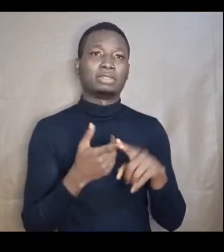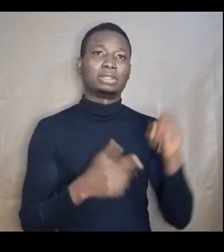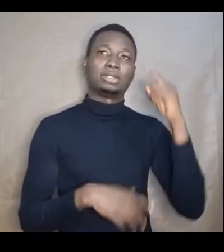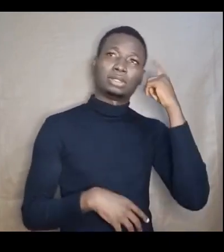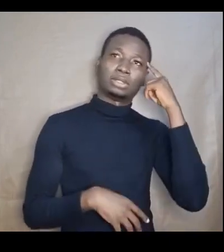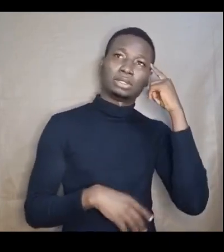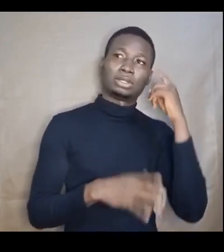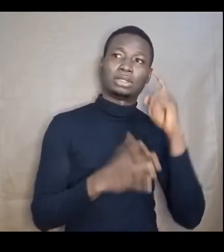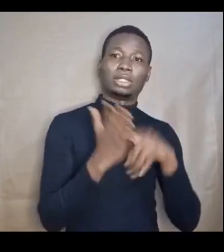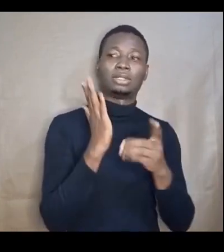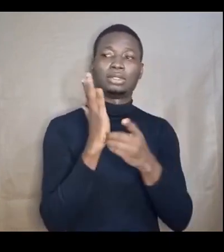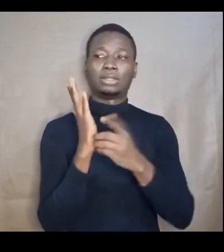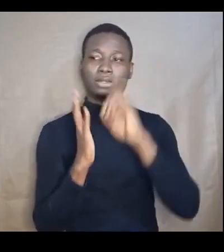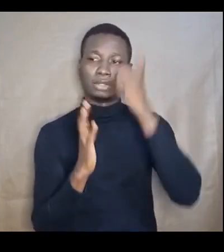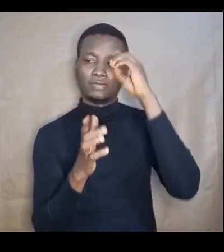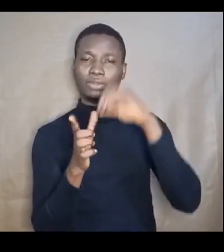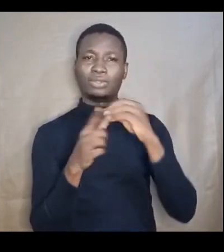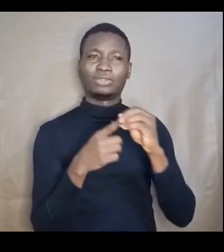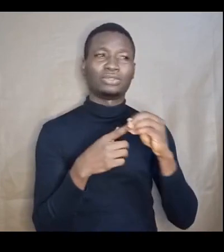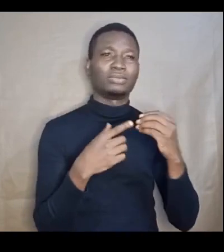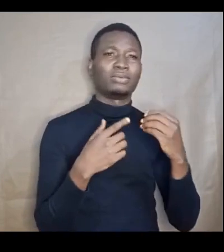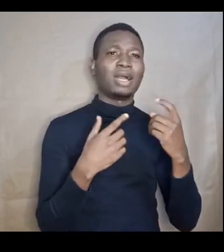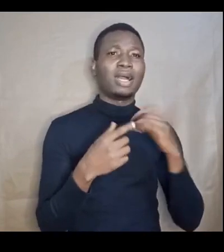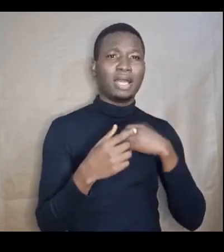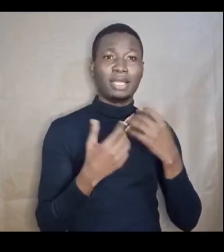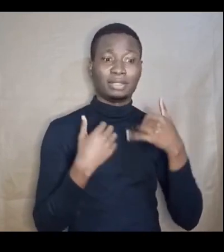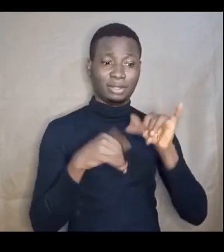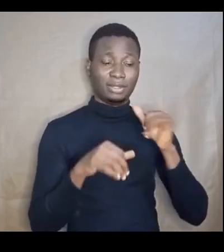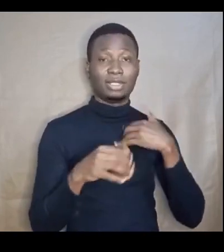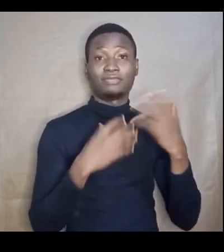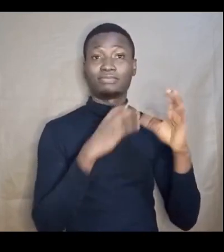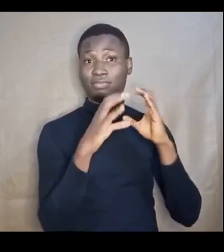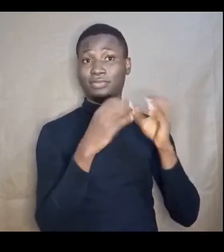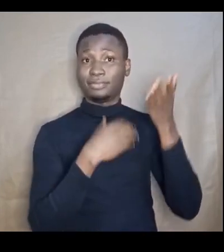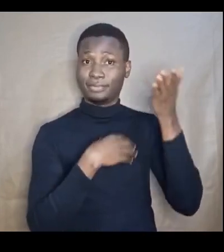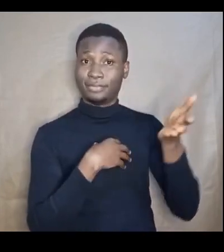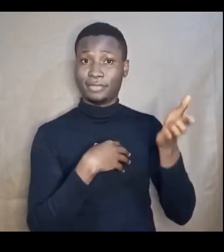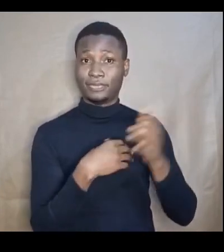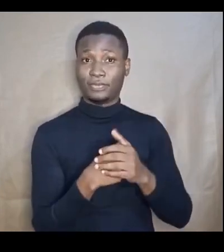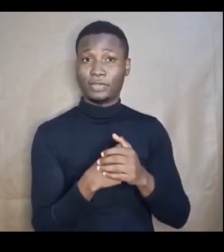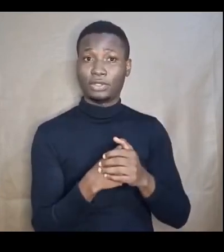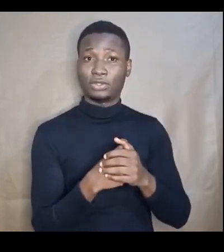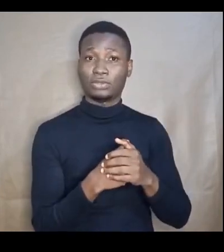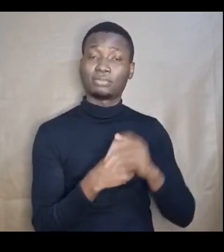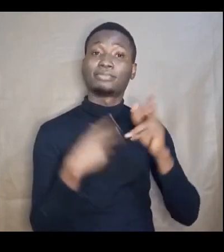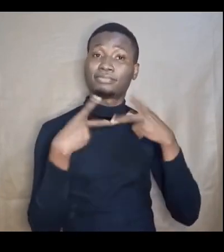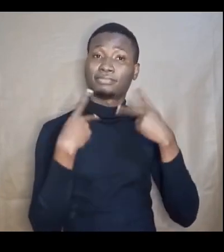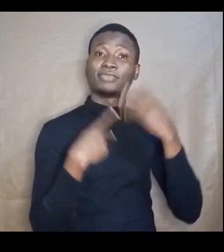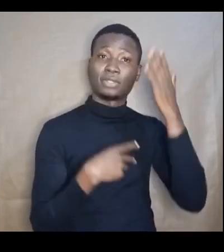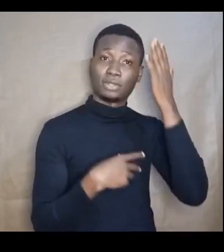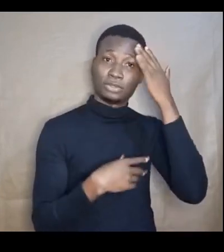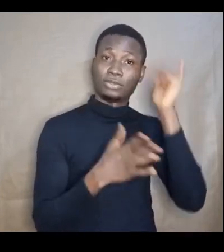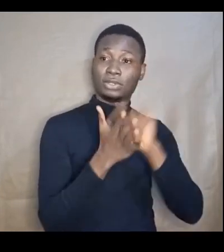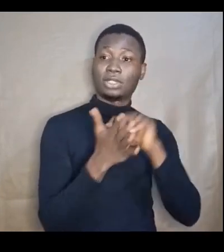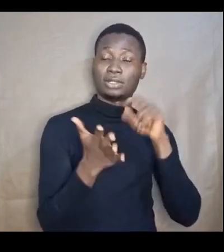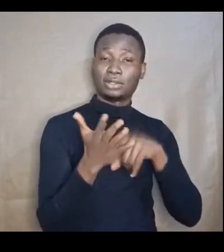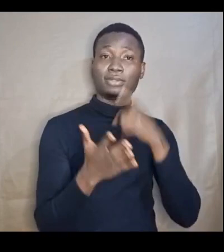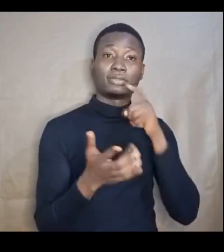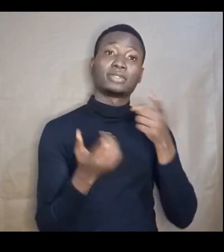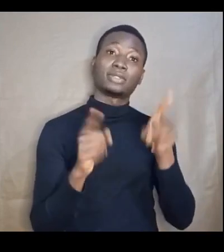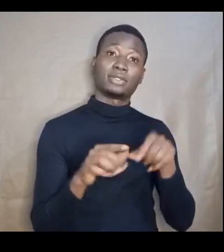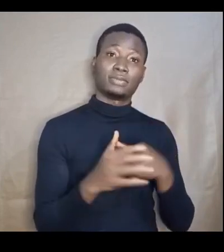deputy governor. I've been following their conversations and his own stuff. So he knew that this was coming. But